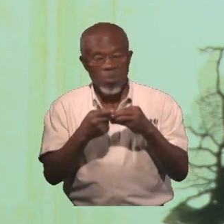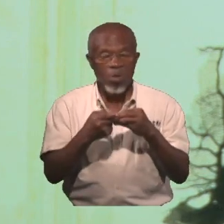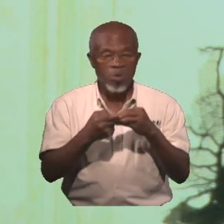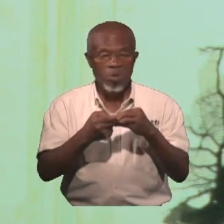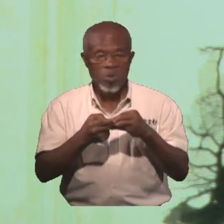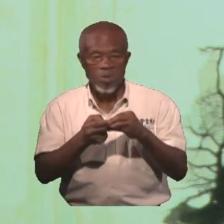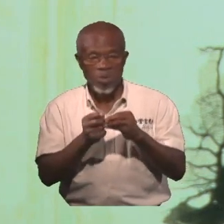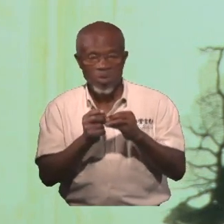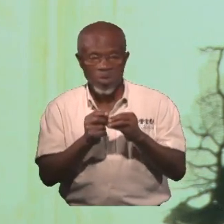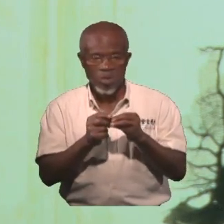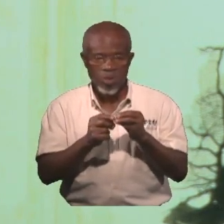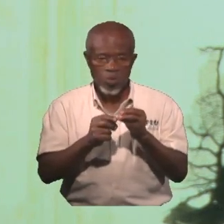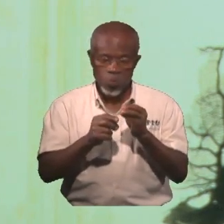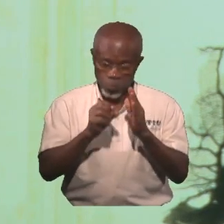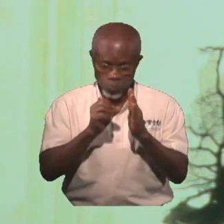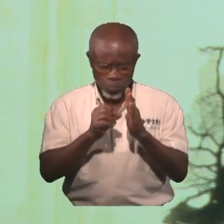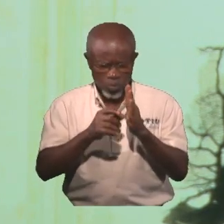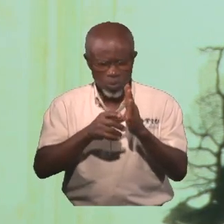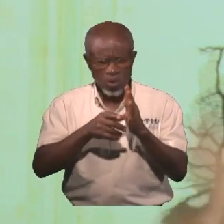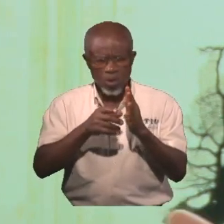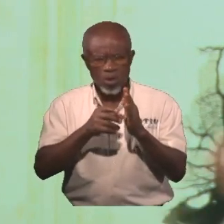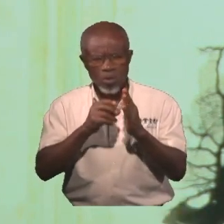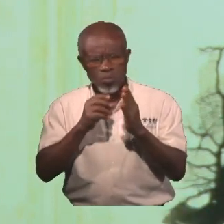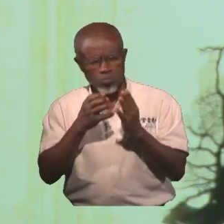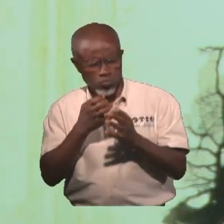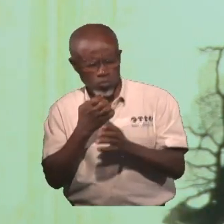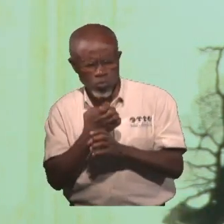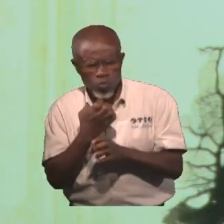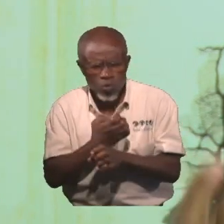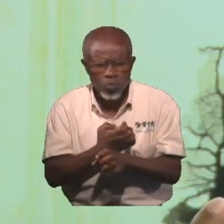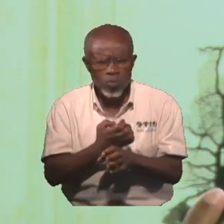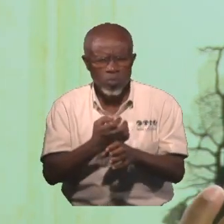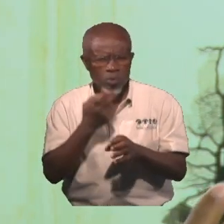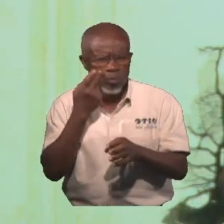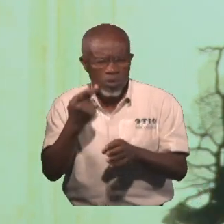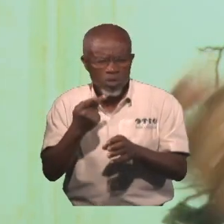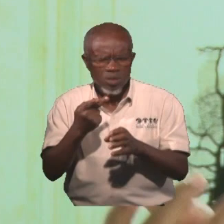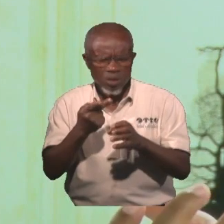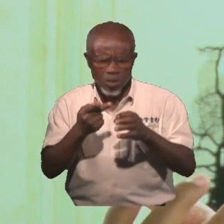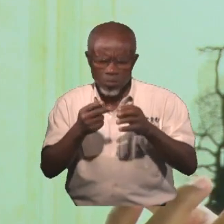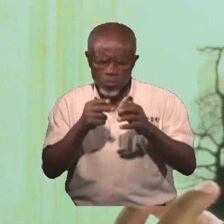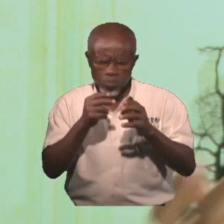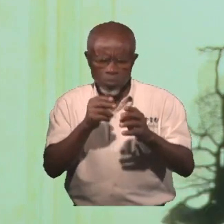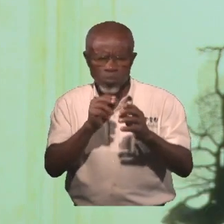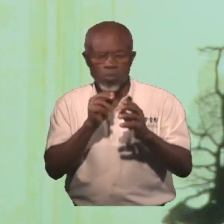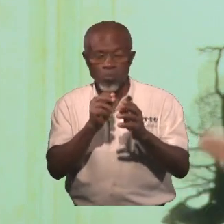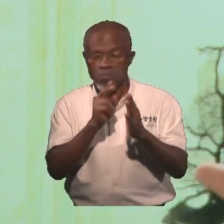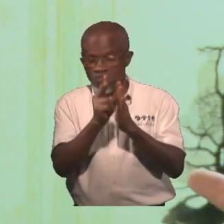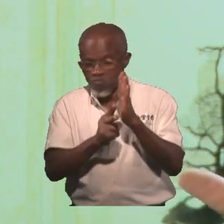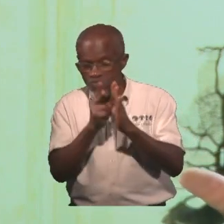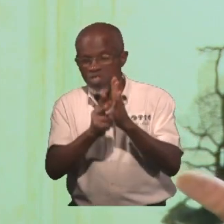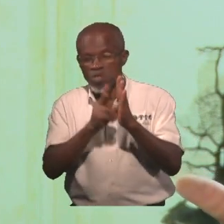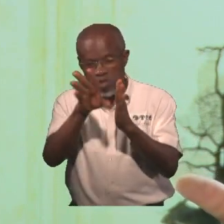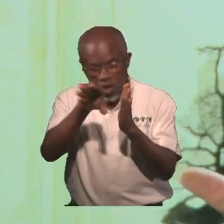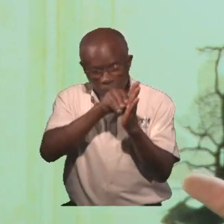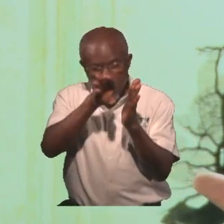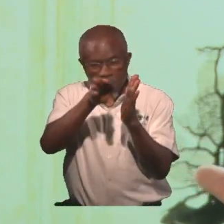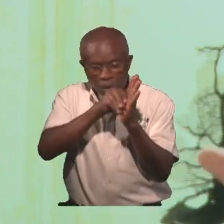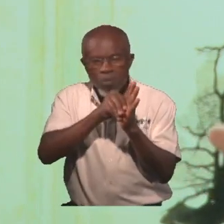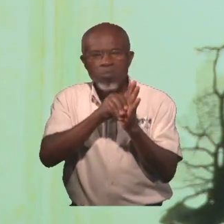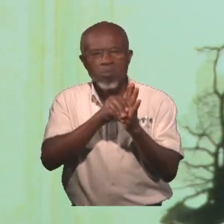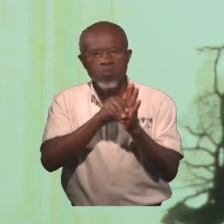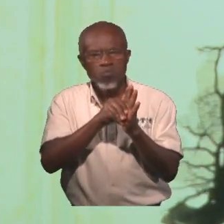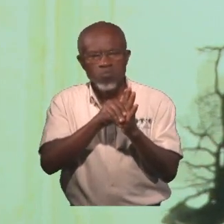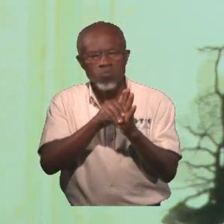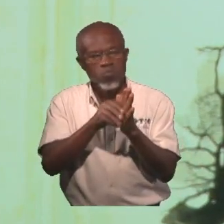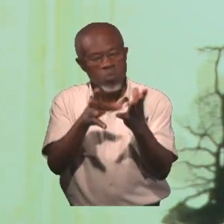the integration of that equipment to give us remote monitoring and measurement, we want to have that up and